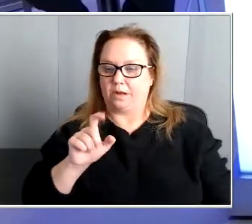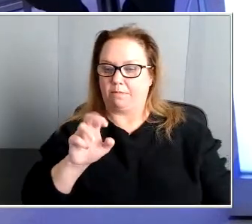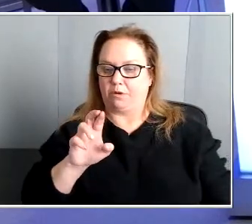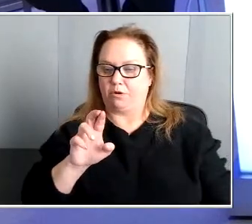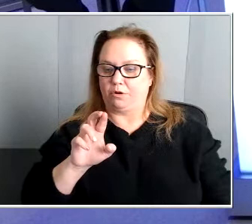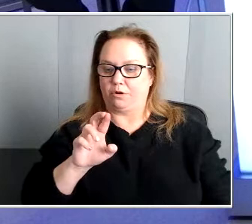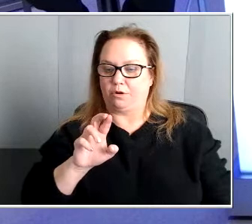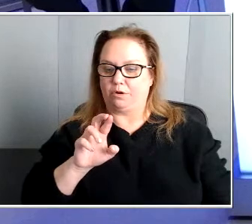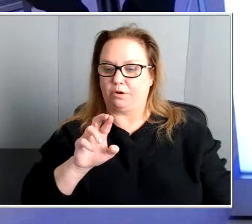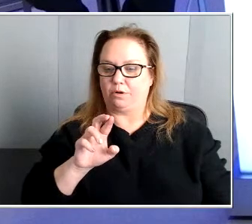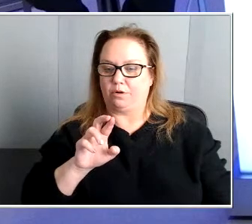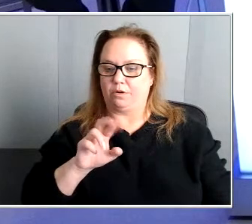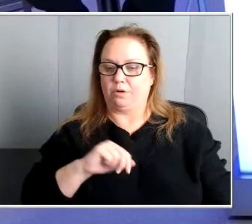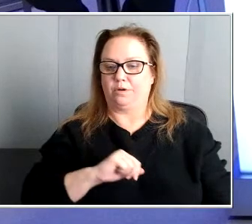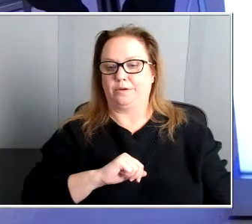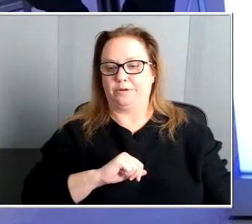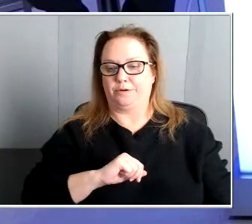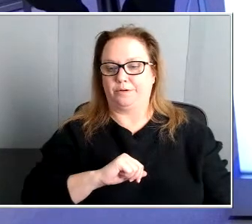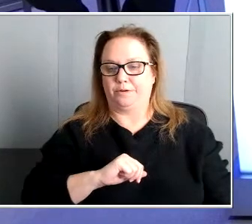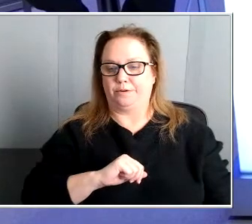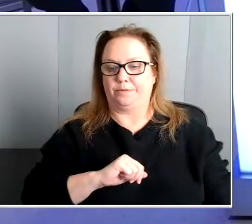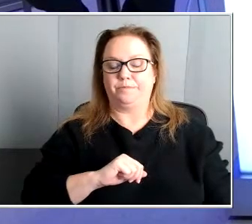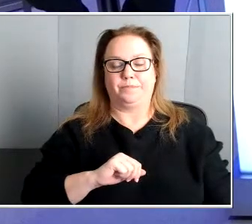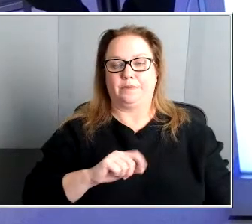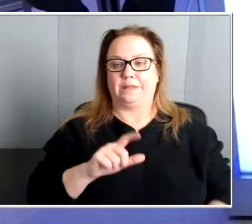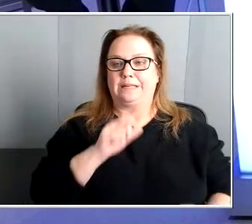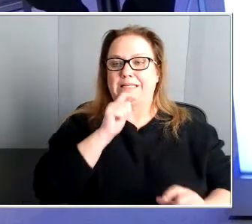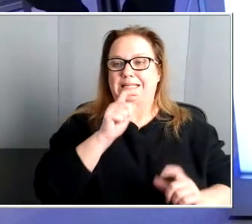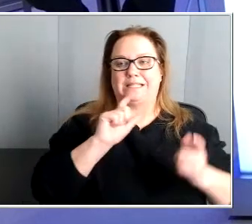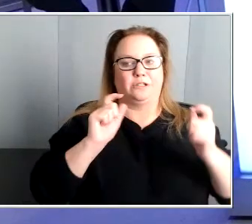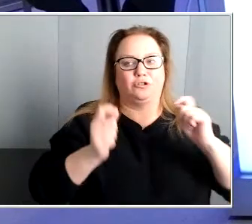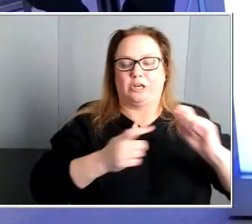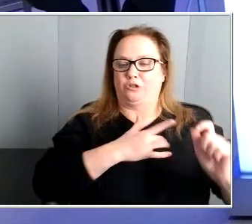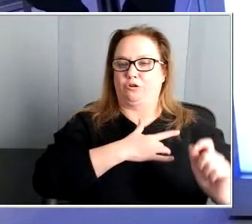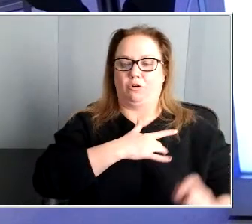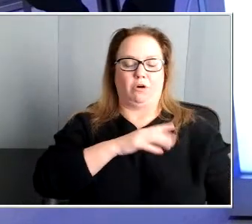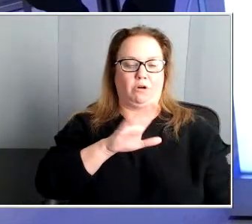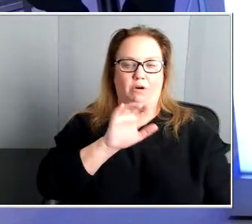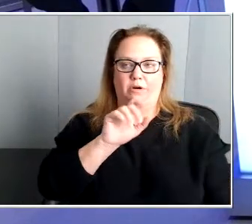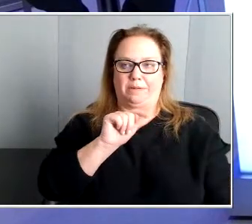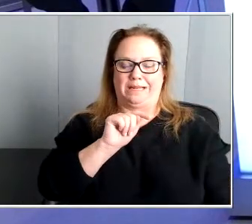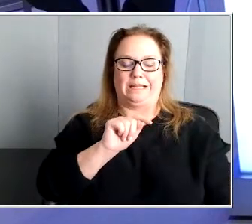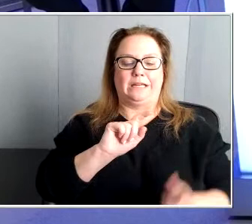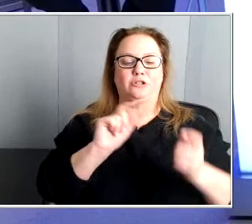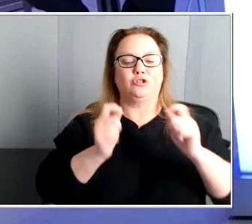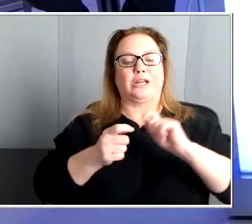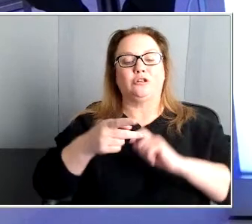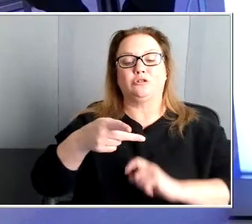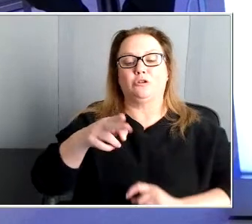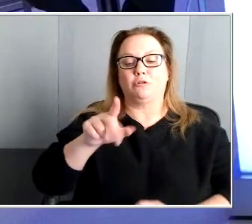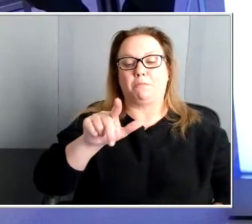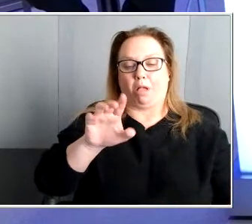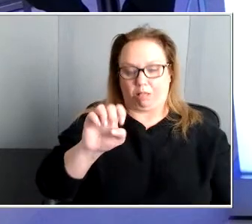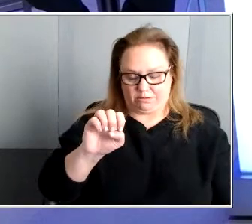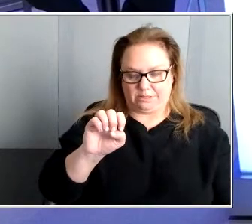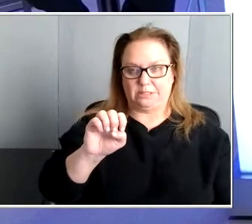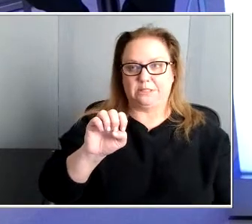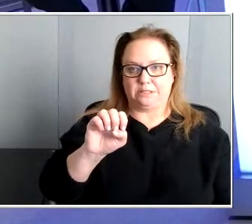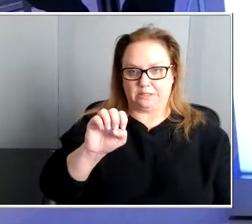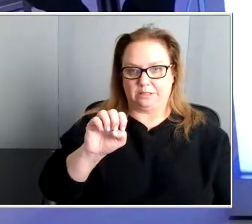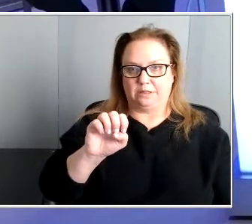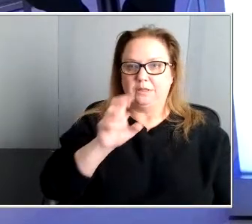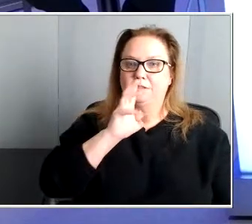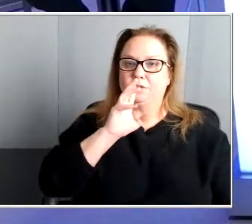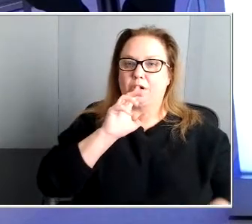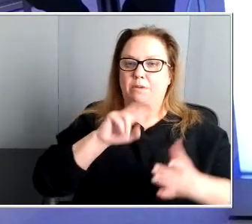at that point. But it doesn't technically change your heartbeat at all. It changes your pulse. That's what it does more than So talk to us about what